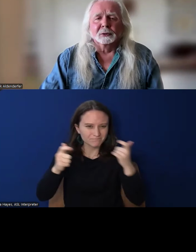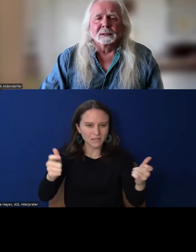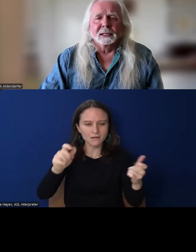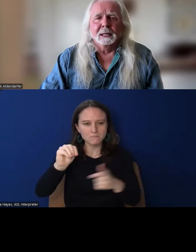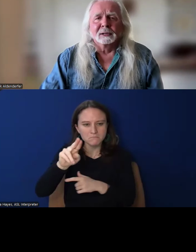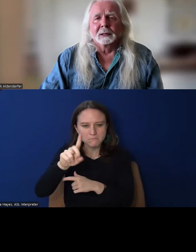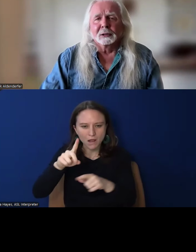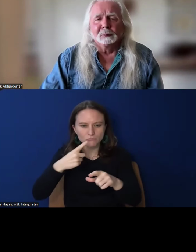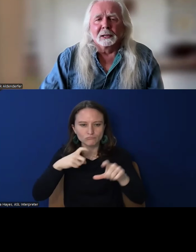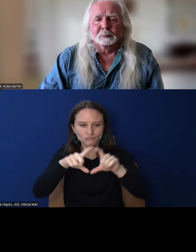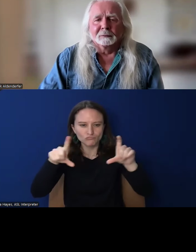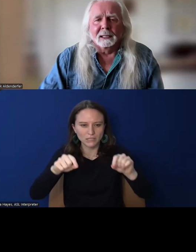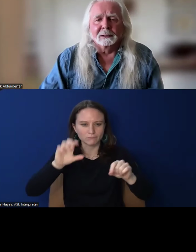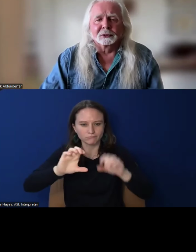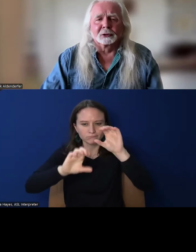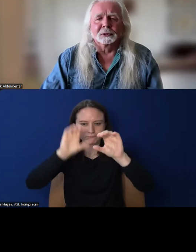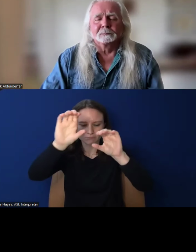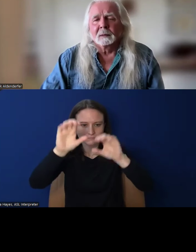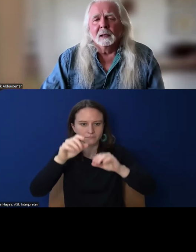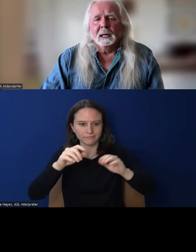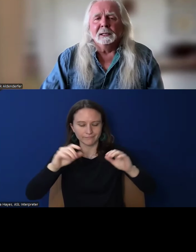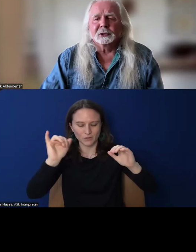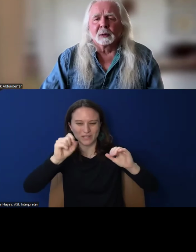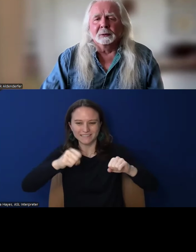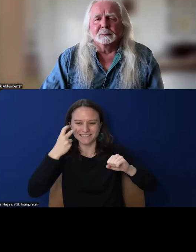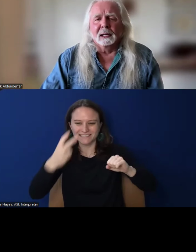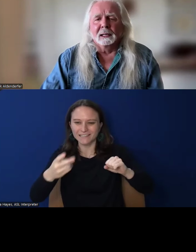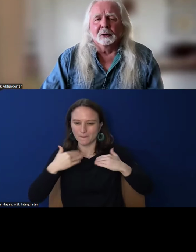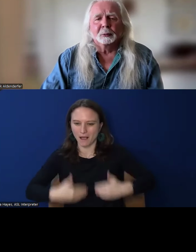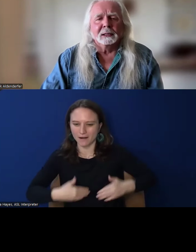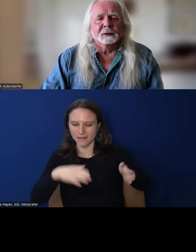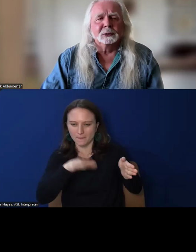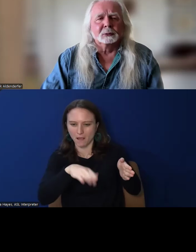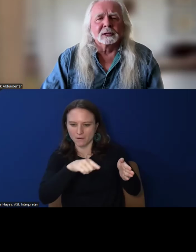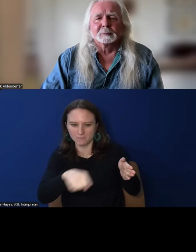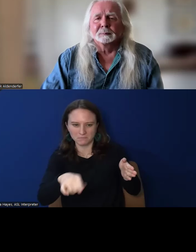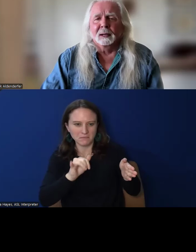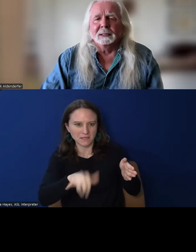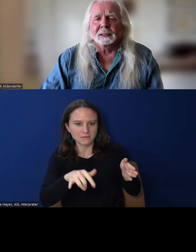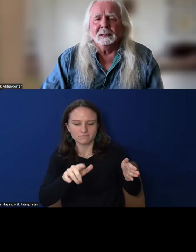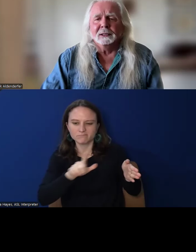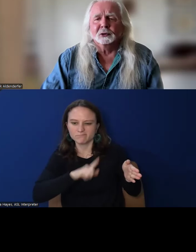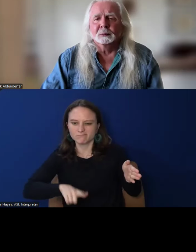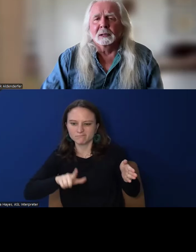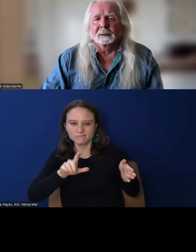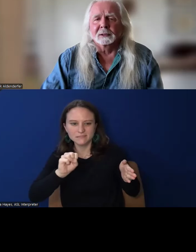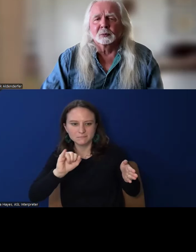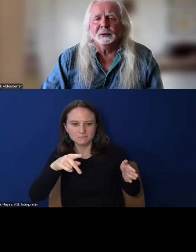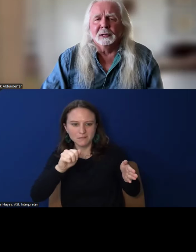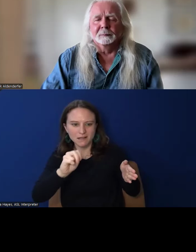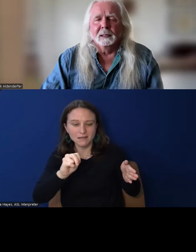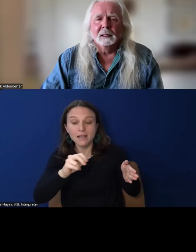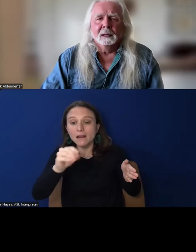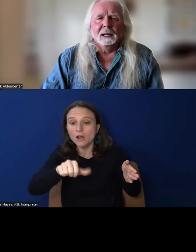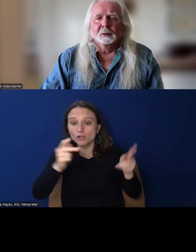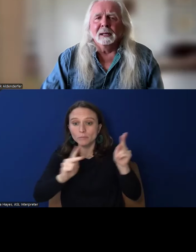so you can see him down at the bottom of that construction. He's surrounded by other individuals that have been placed in this tomb context with